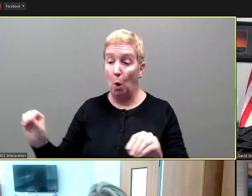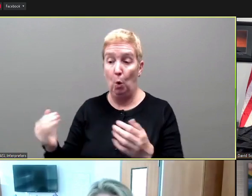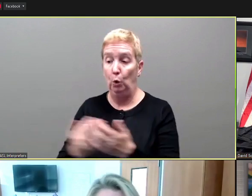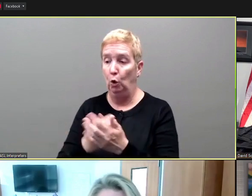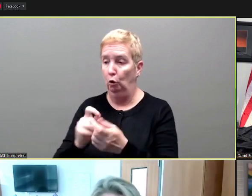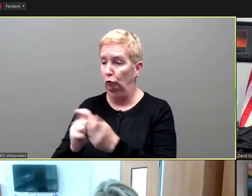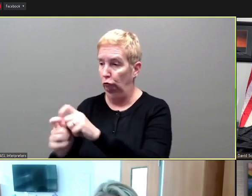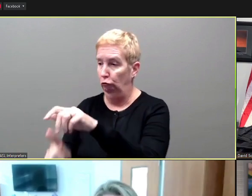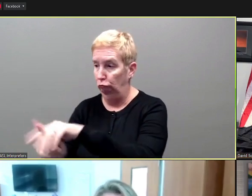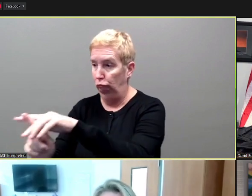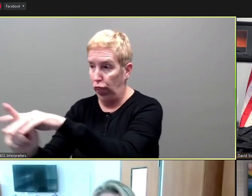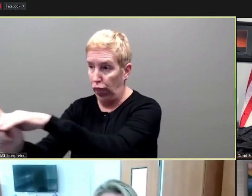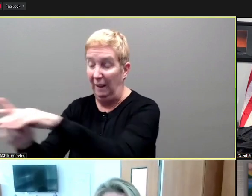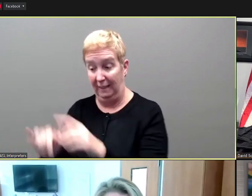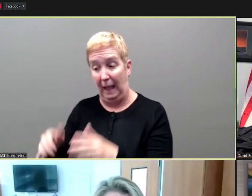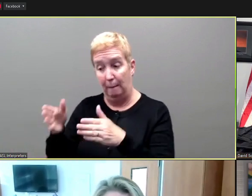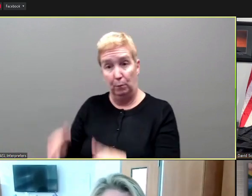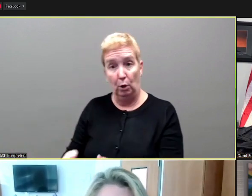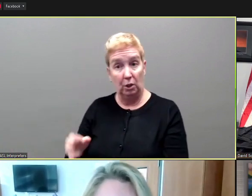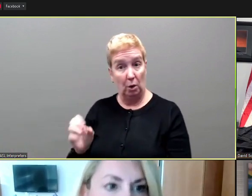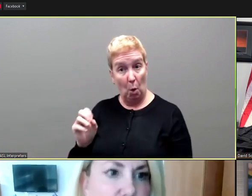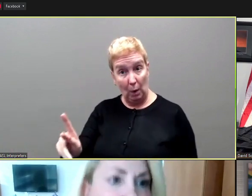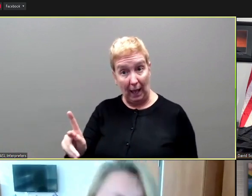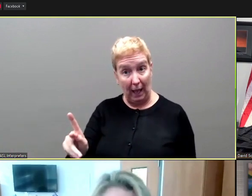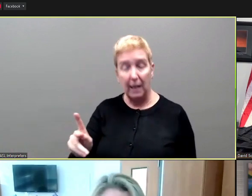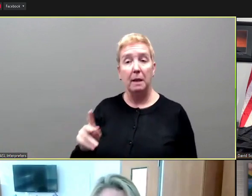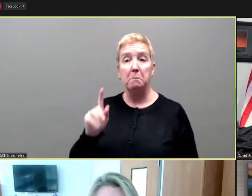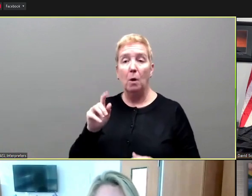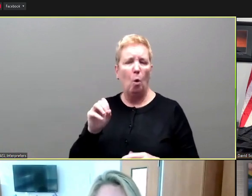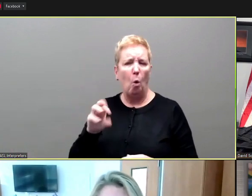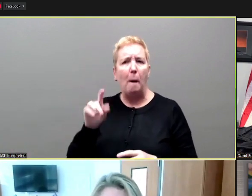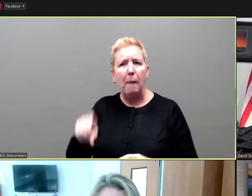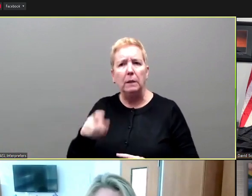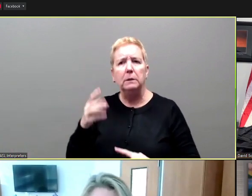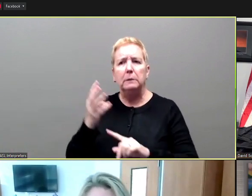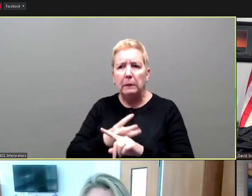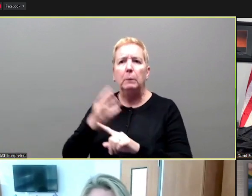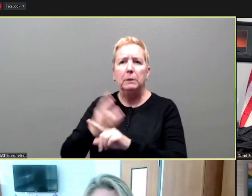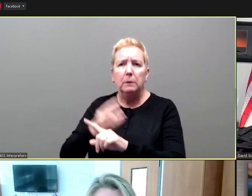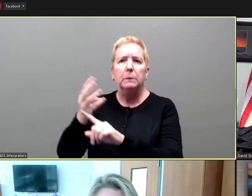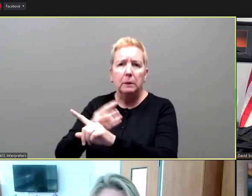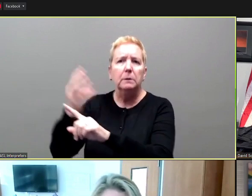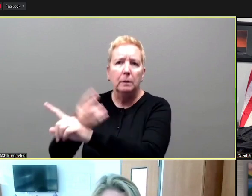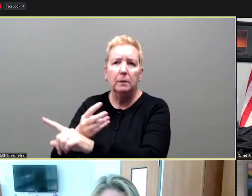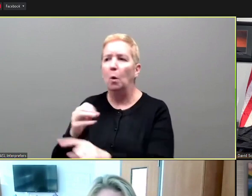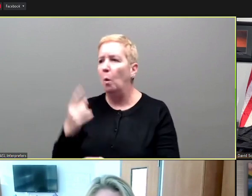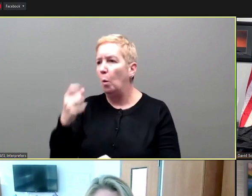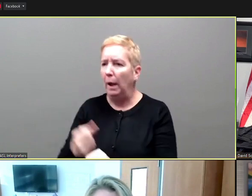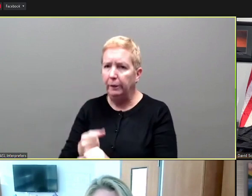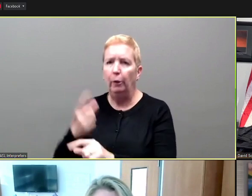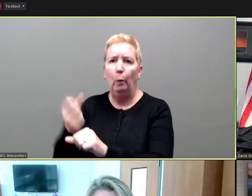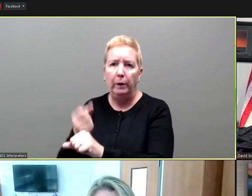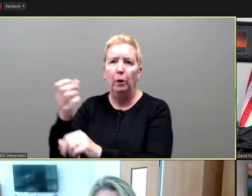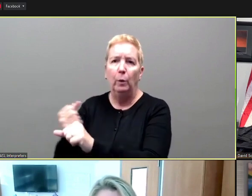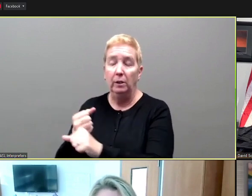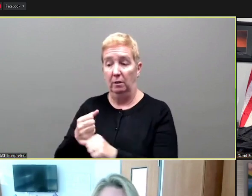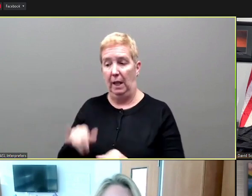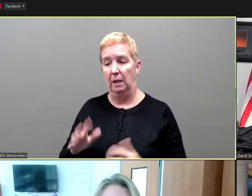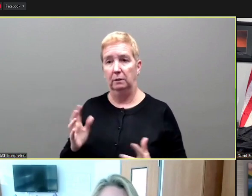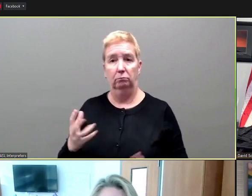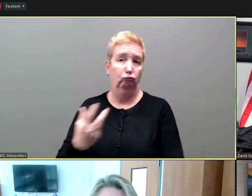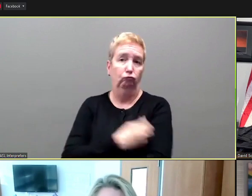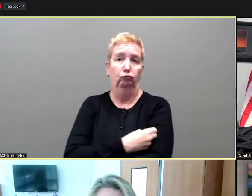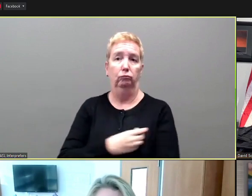that person is okay. They don't have to continuously get it like every 6 months, every 1 year. It's standard. They're